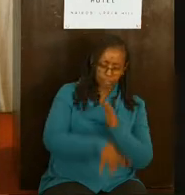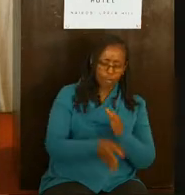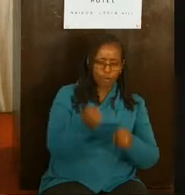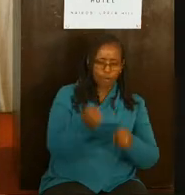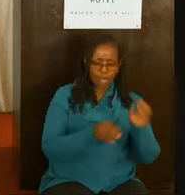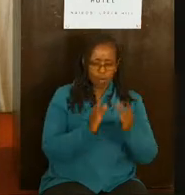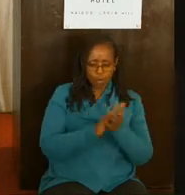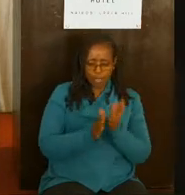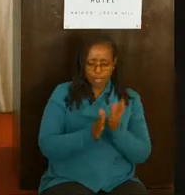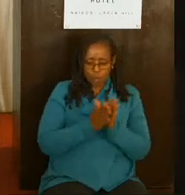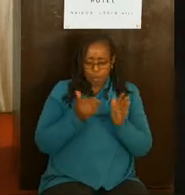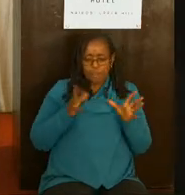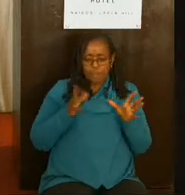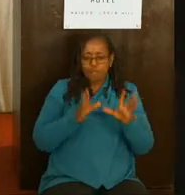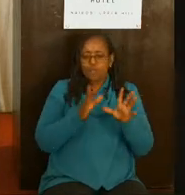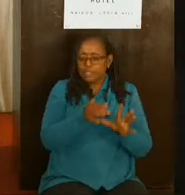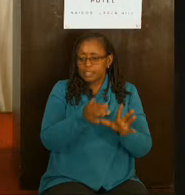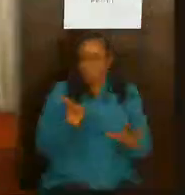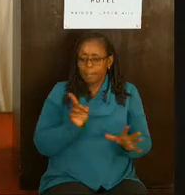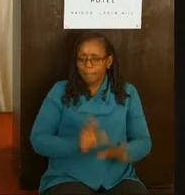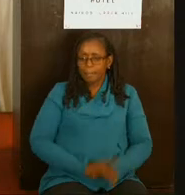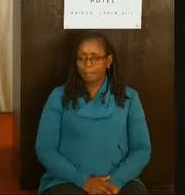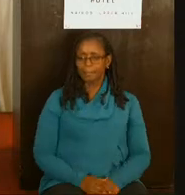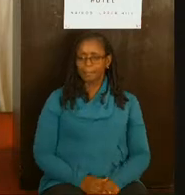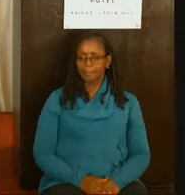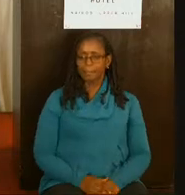without me Crossing them